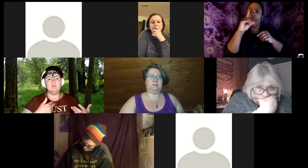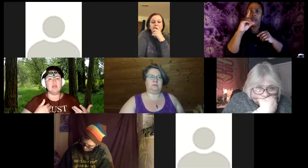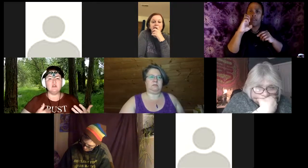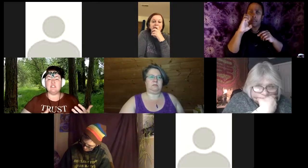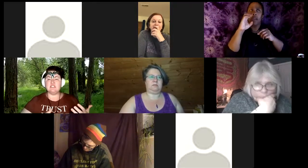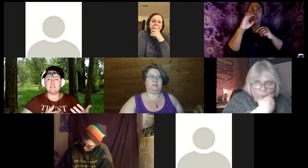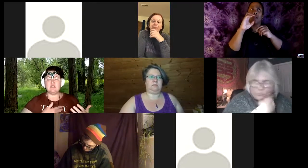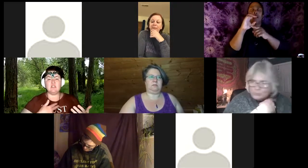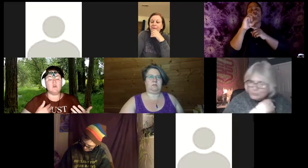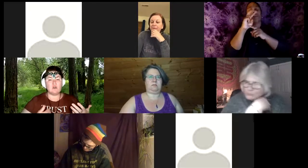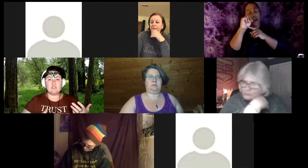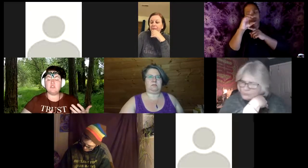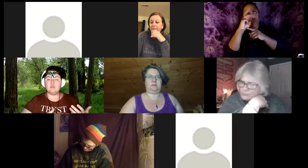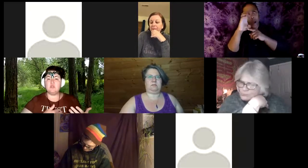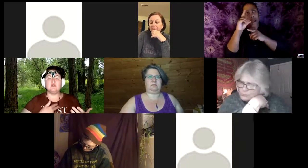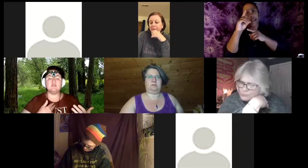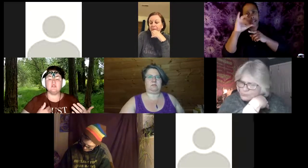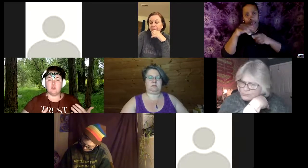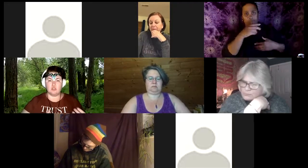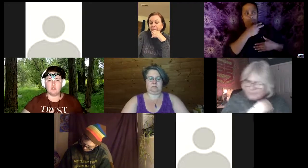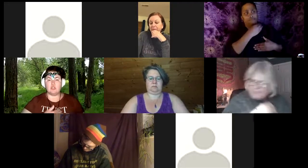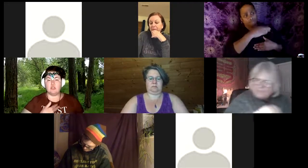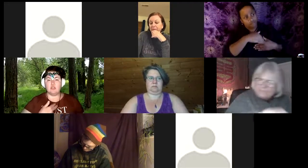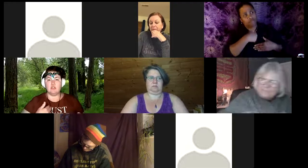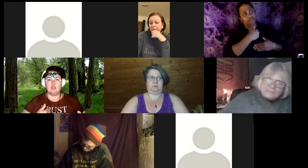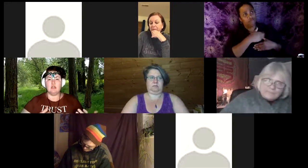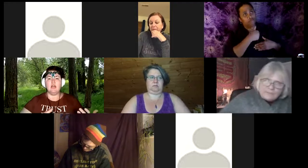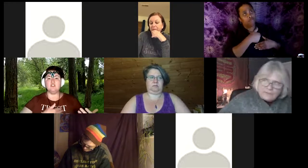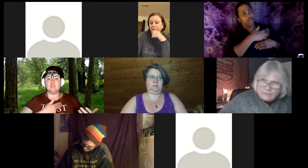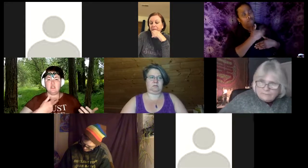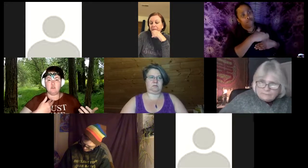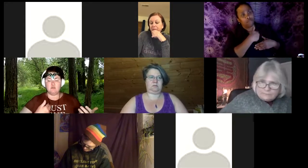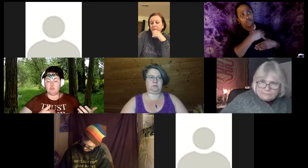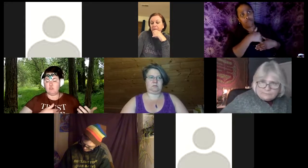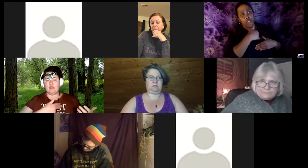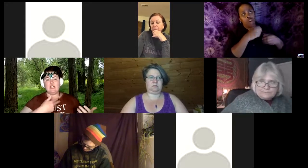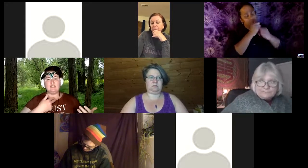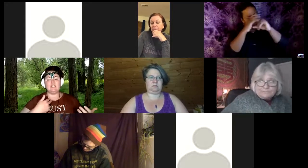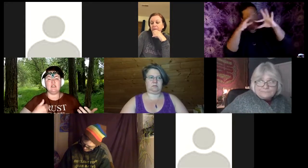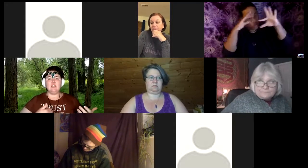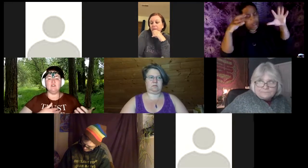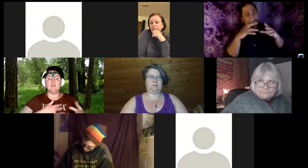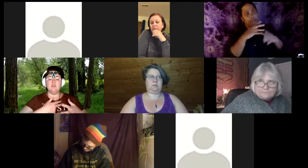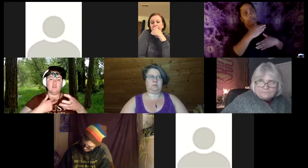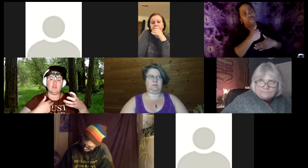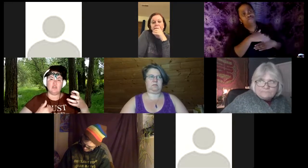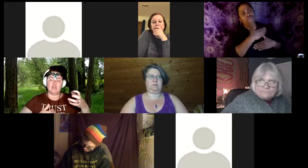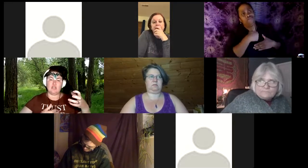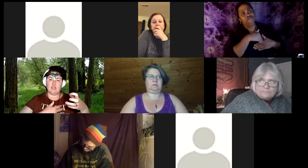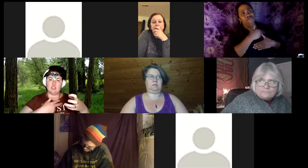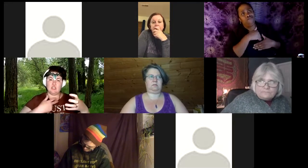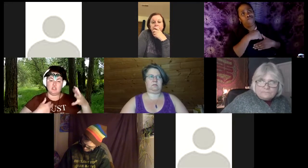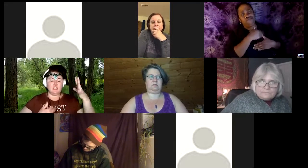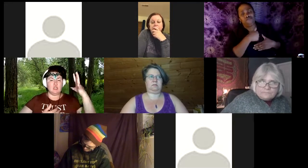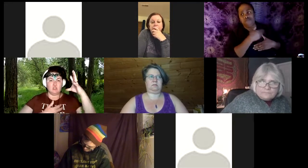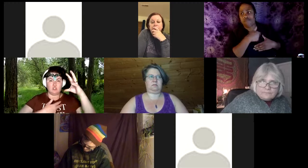can barely see or it disappears. It's your choosing. And just keep moving that until you feel